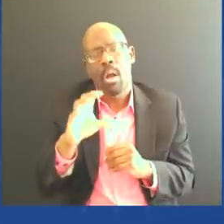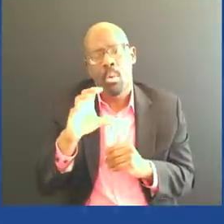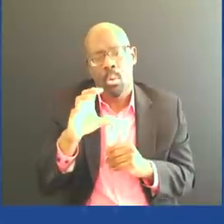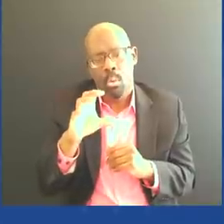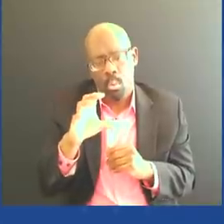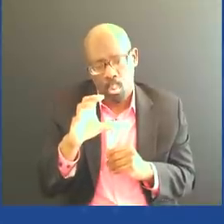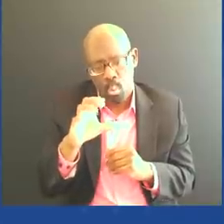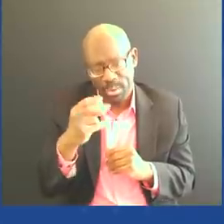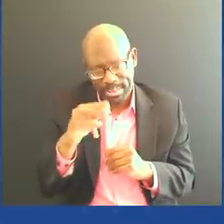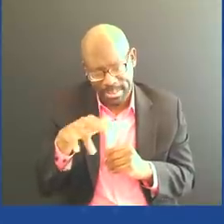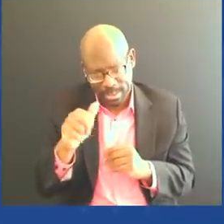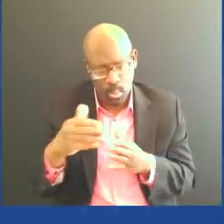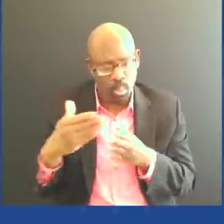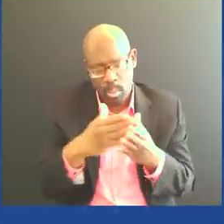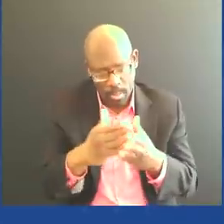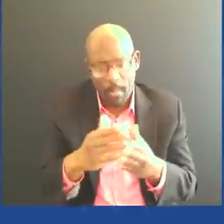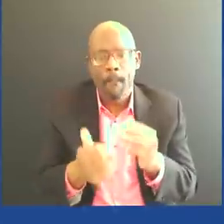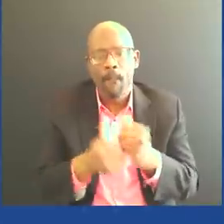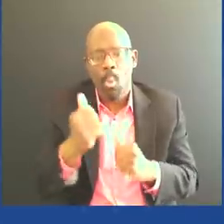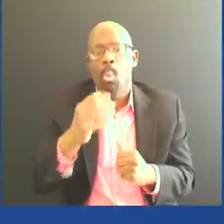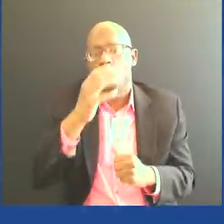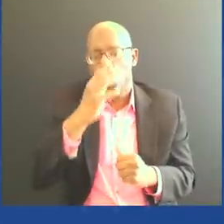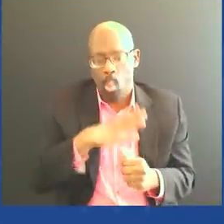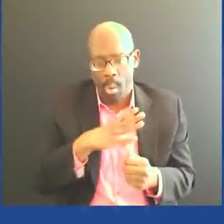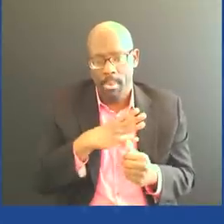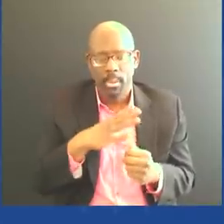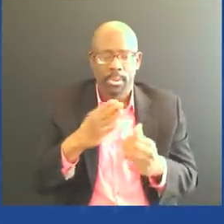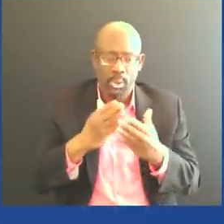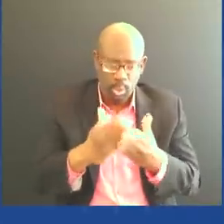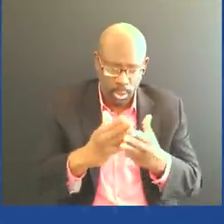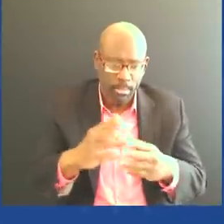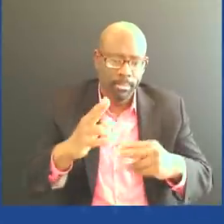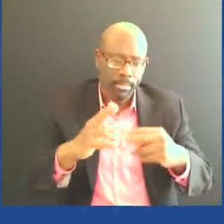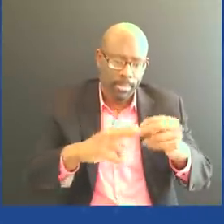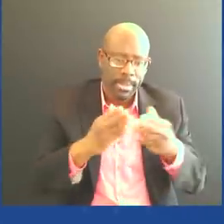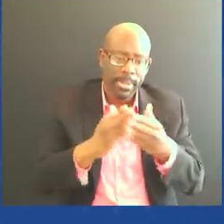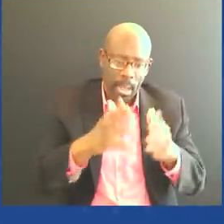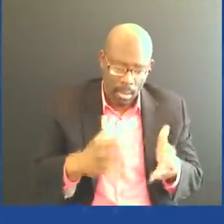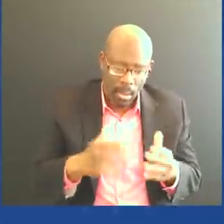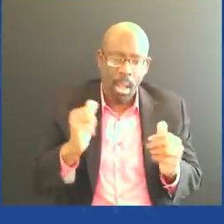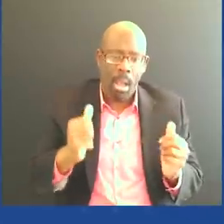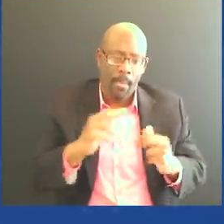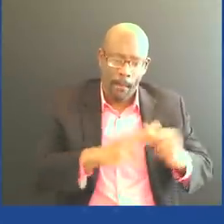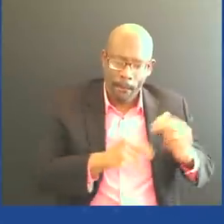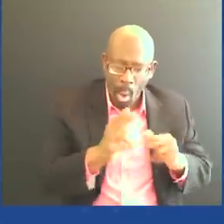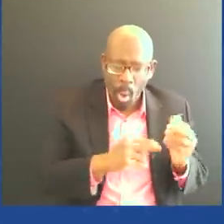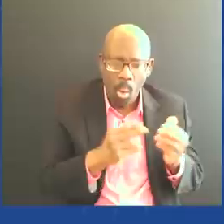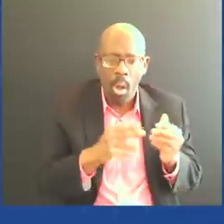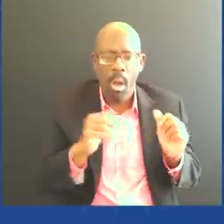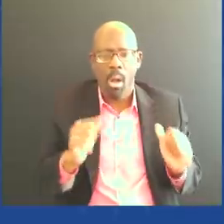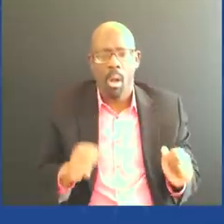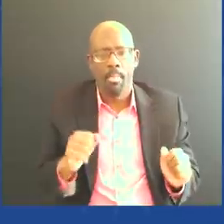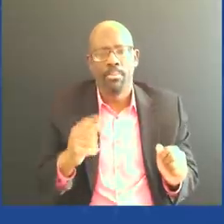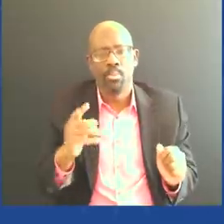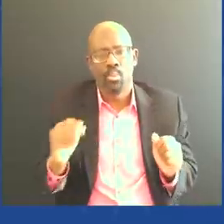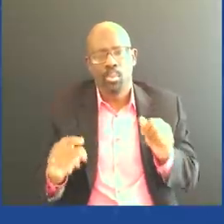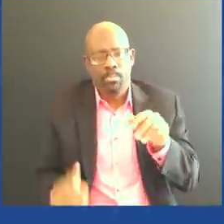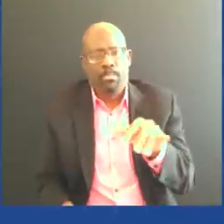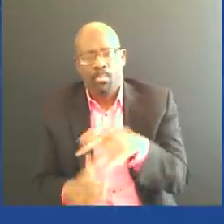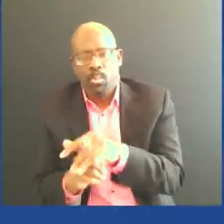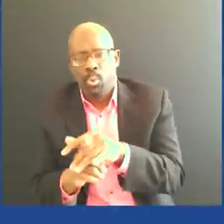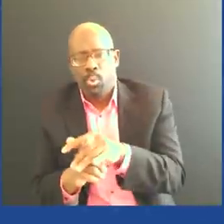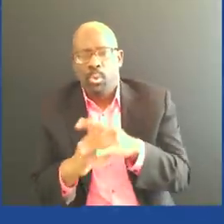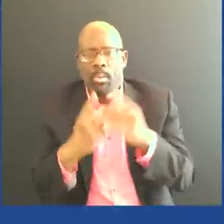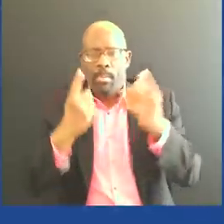ships, destroyer escorts, troop landing ships, that enable us to emerge victorious in World War II. And that's only part of the storied hero's